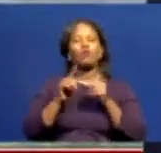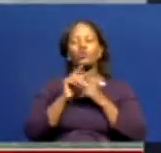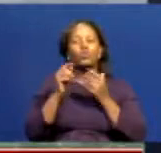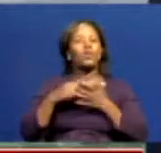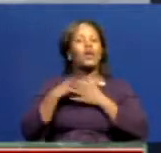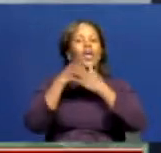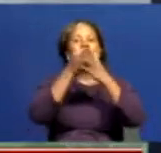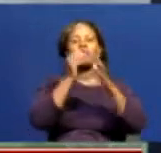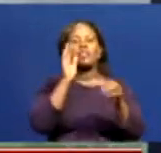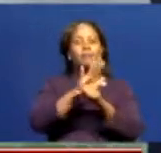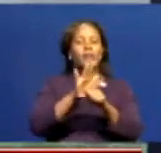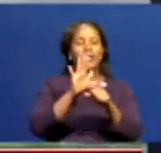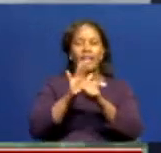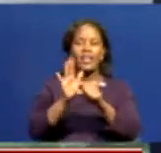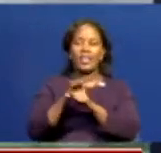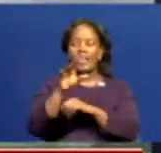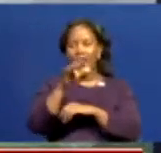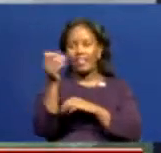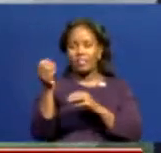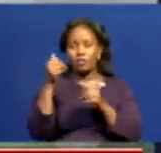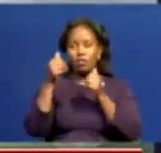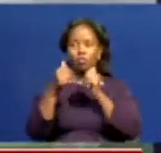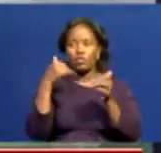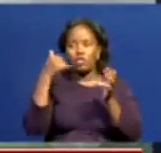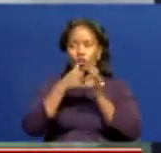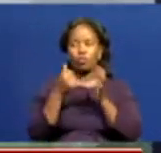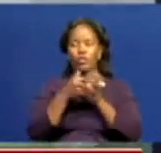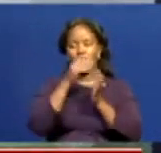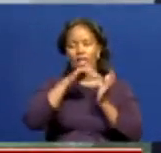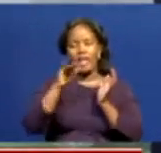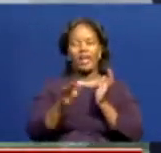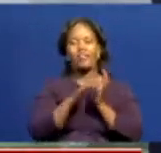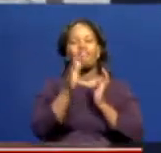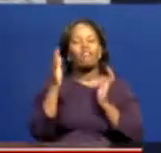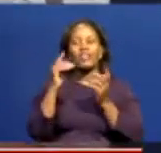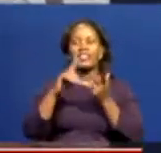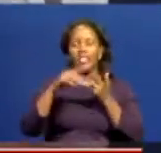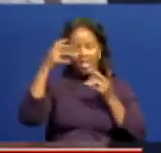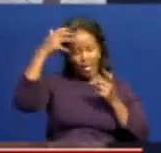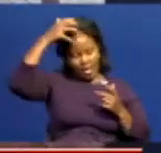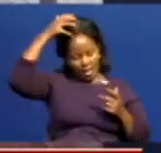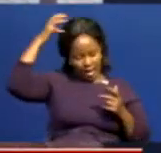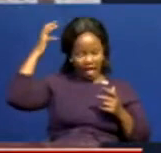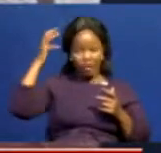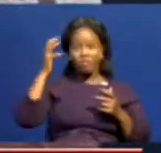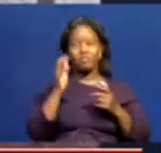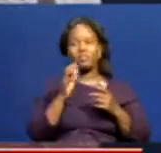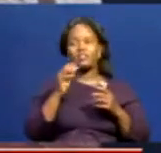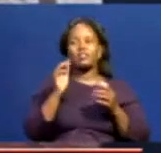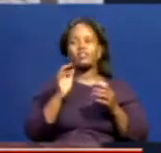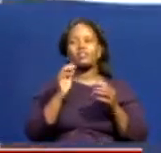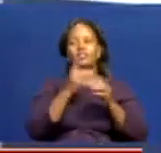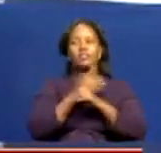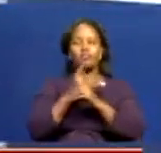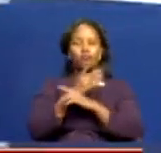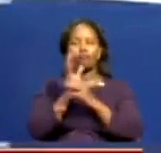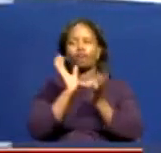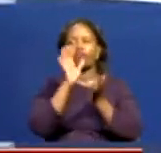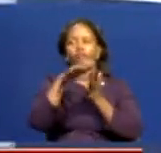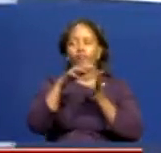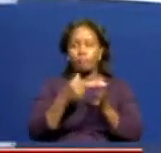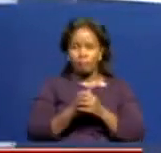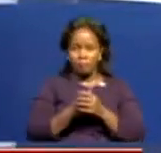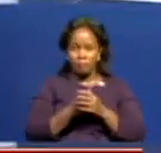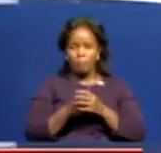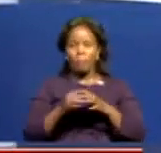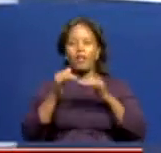big 5 comprising elephant, lion, buffalo, leopard, and rhino. The new